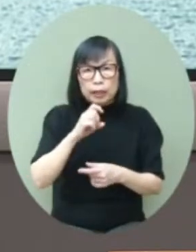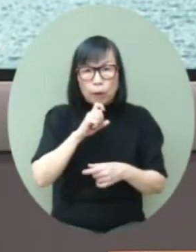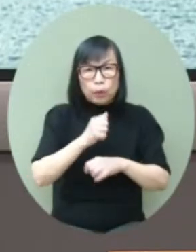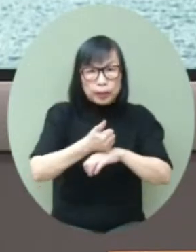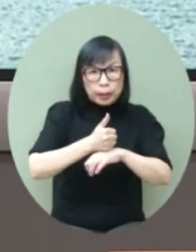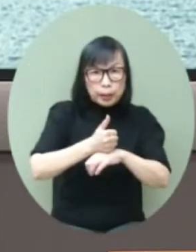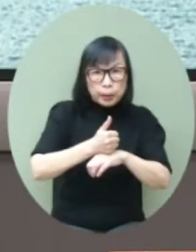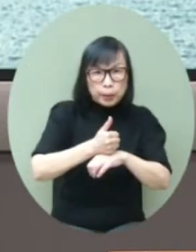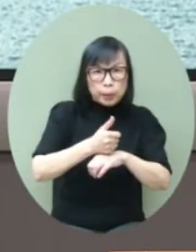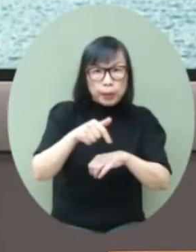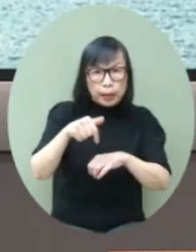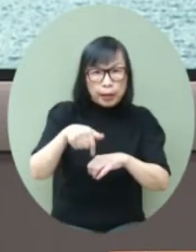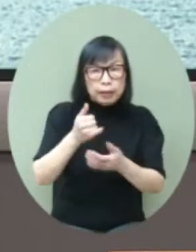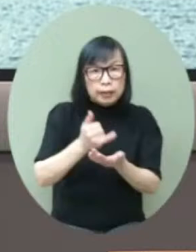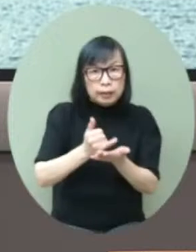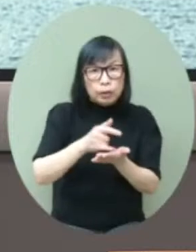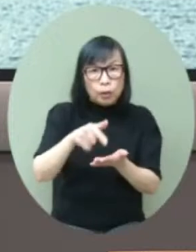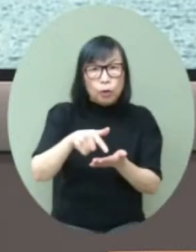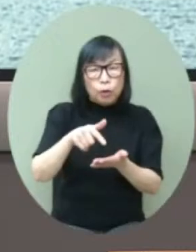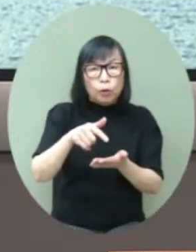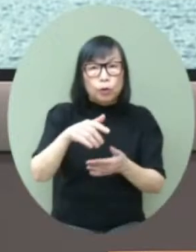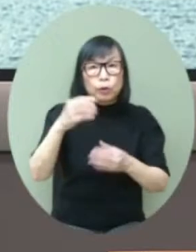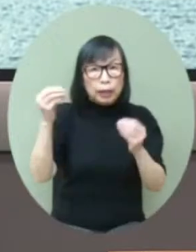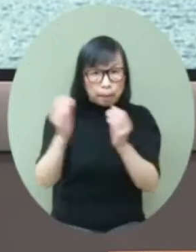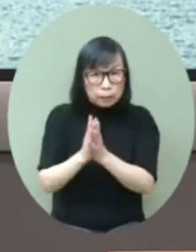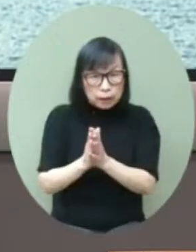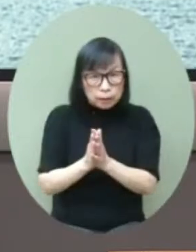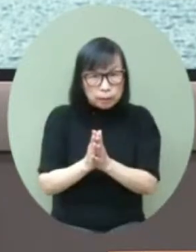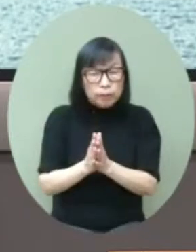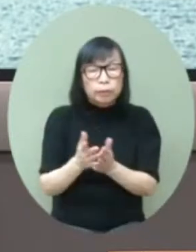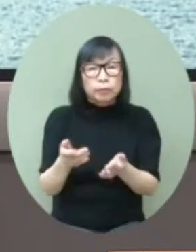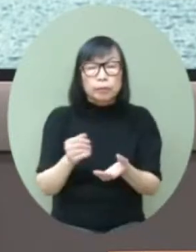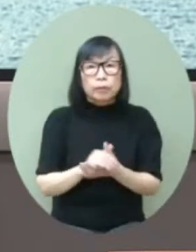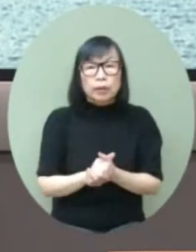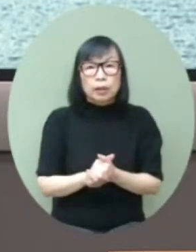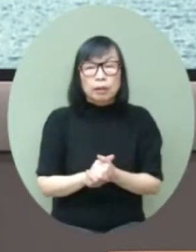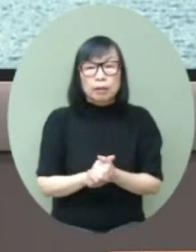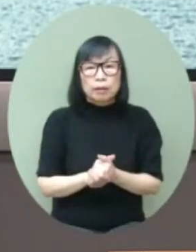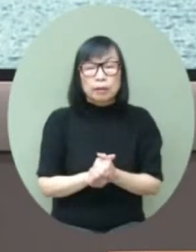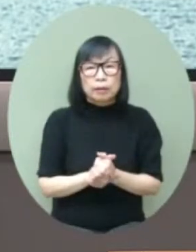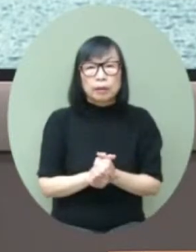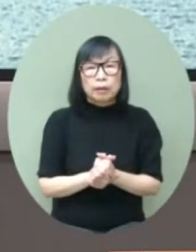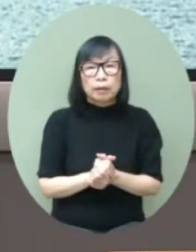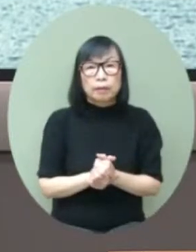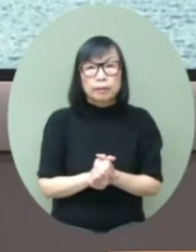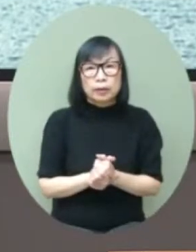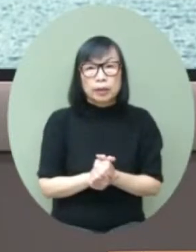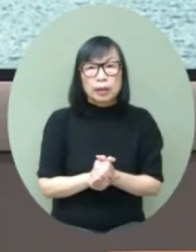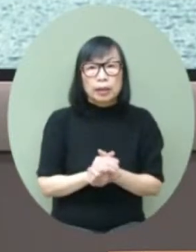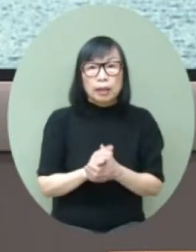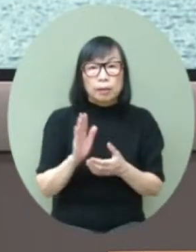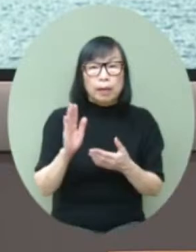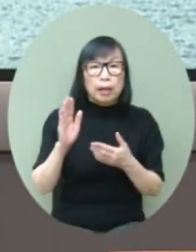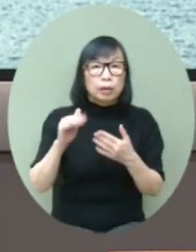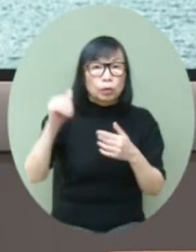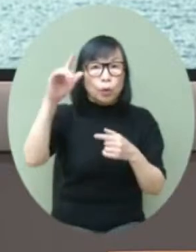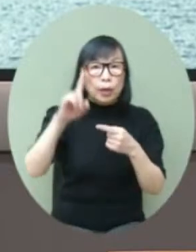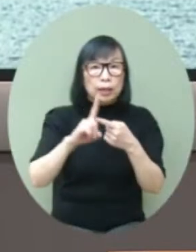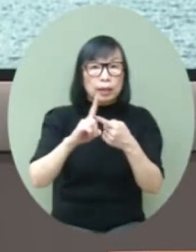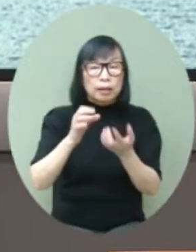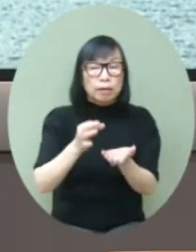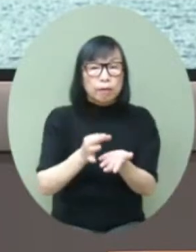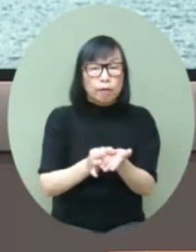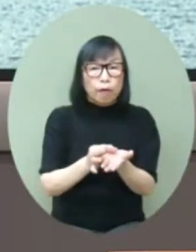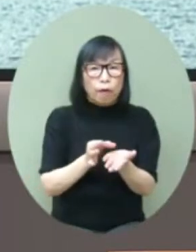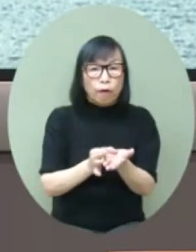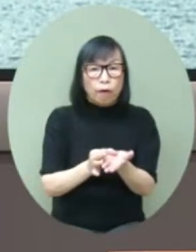and she took off her mask for some water, and it is likely that she was infected there. And for